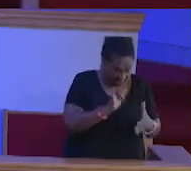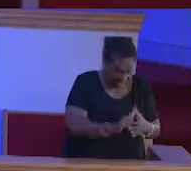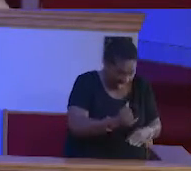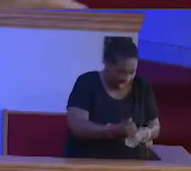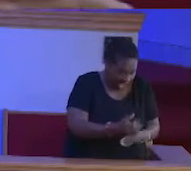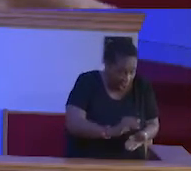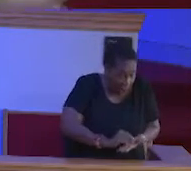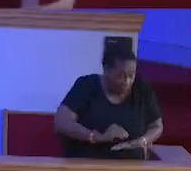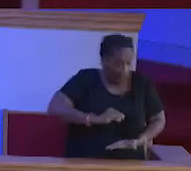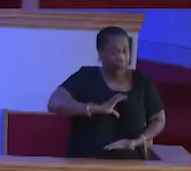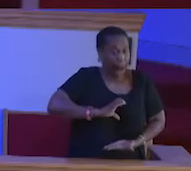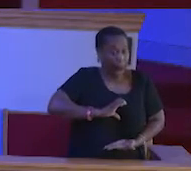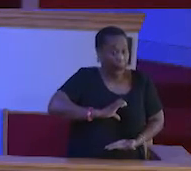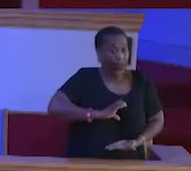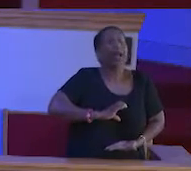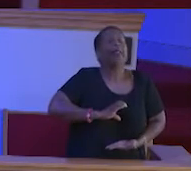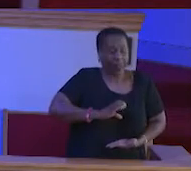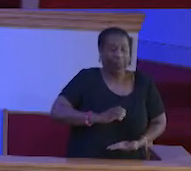we leave